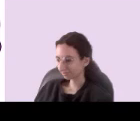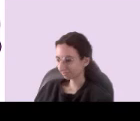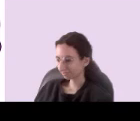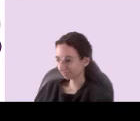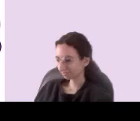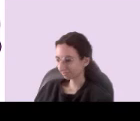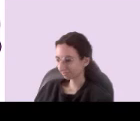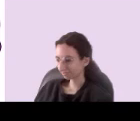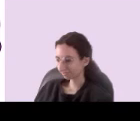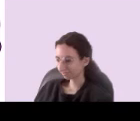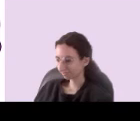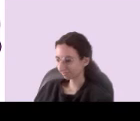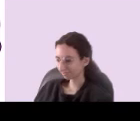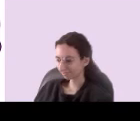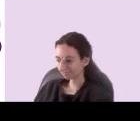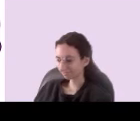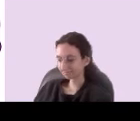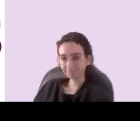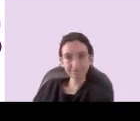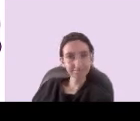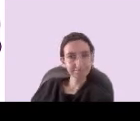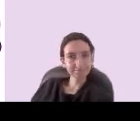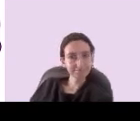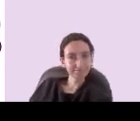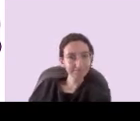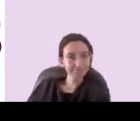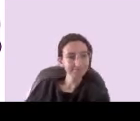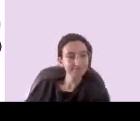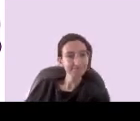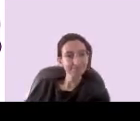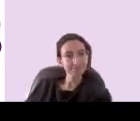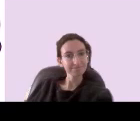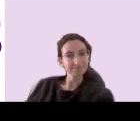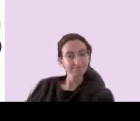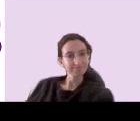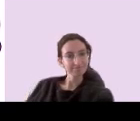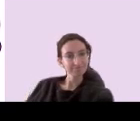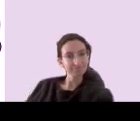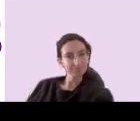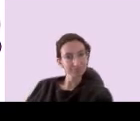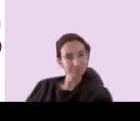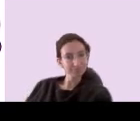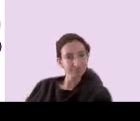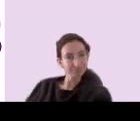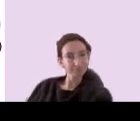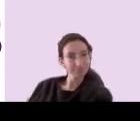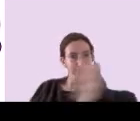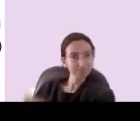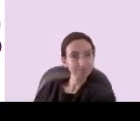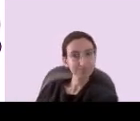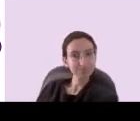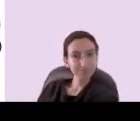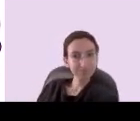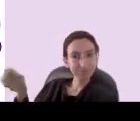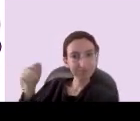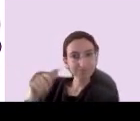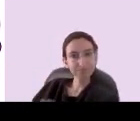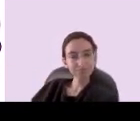electronics time scale for motion of atoms, and the time scale